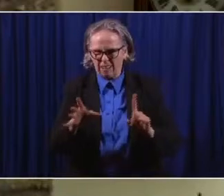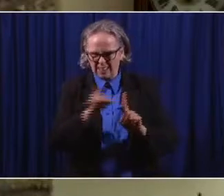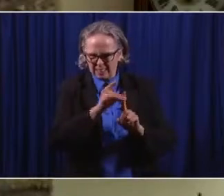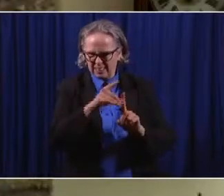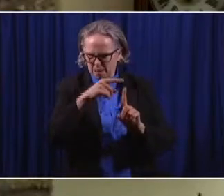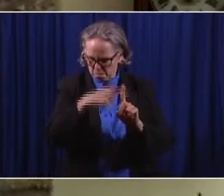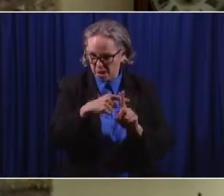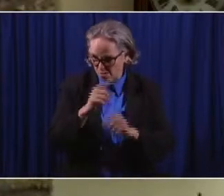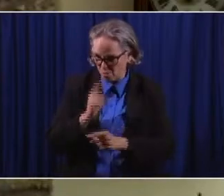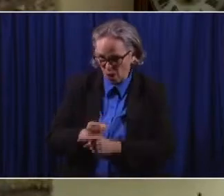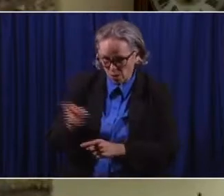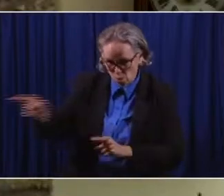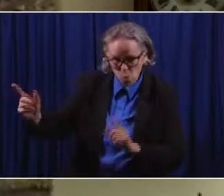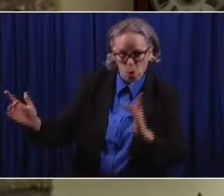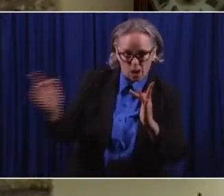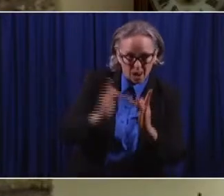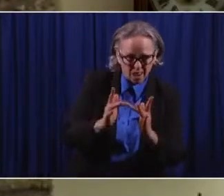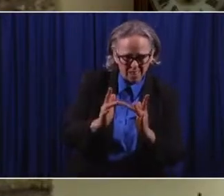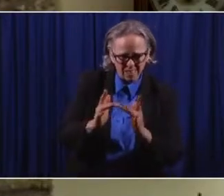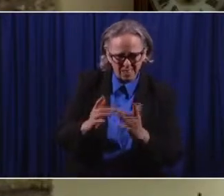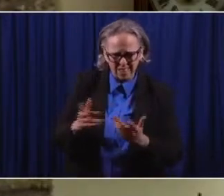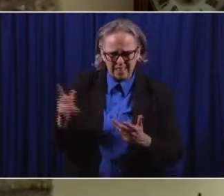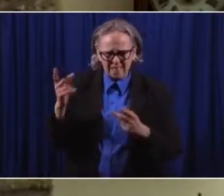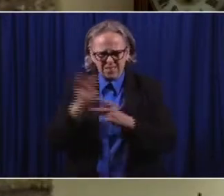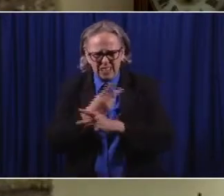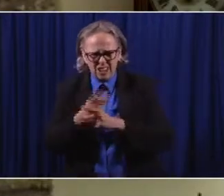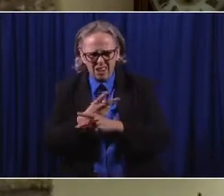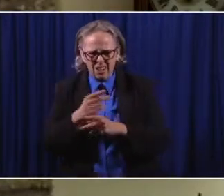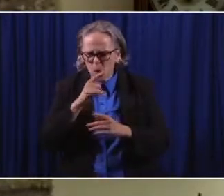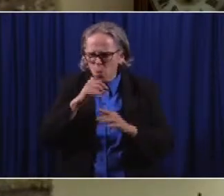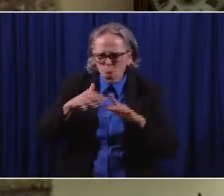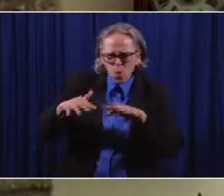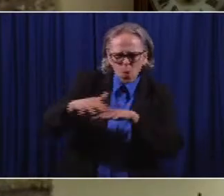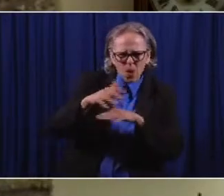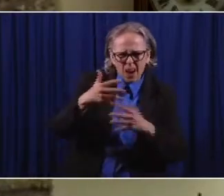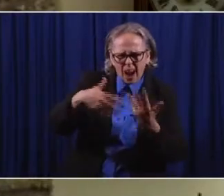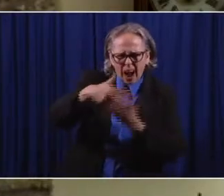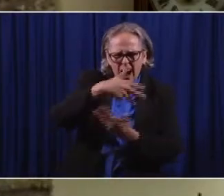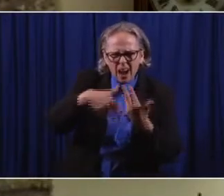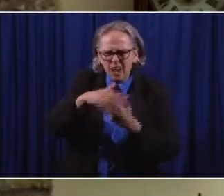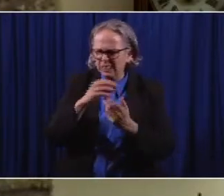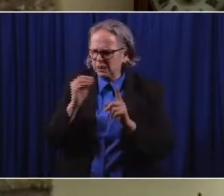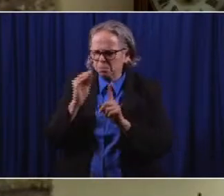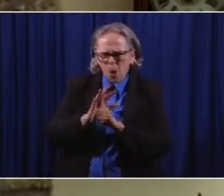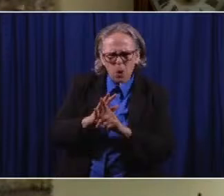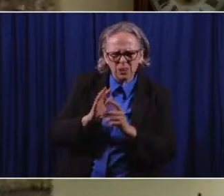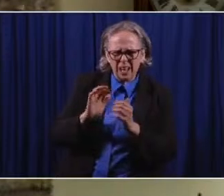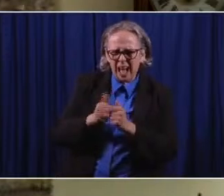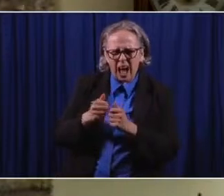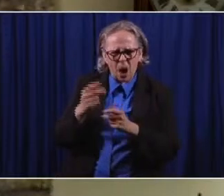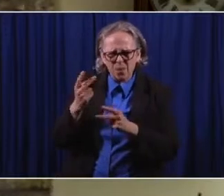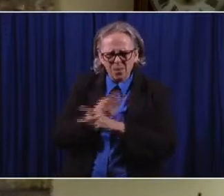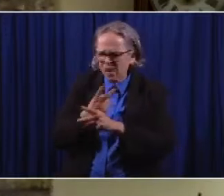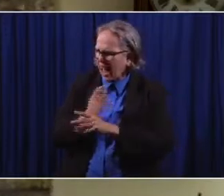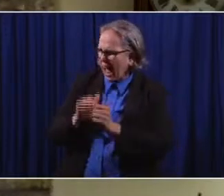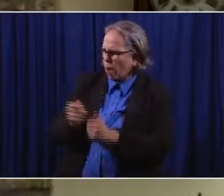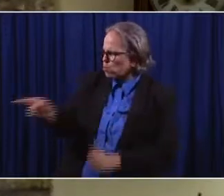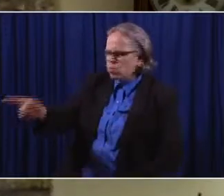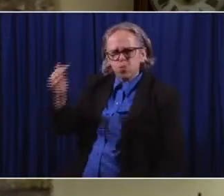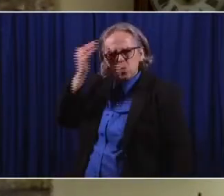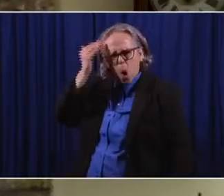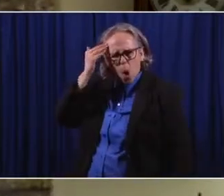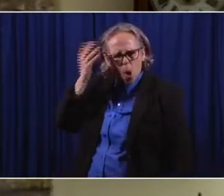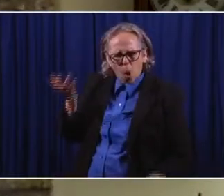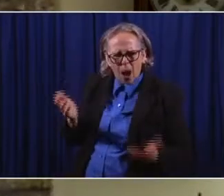now trying to determine, you know, who might they have infected, what are some of the variables, the criteria?